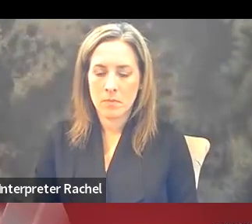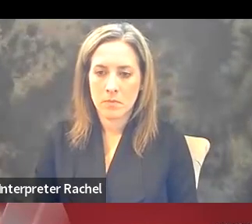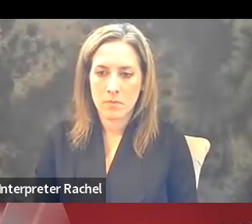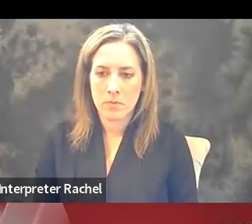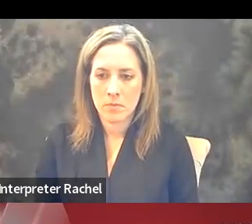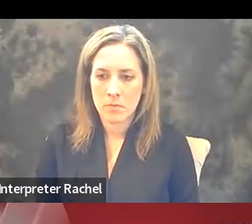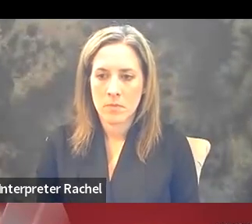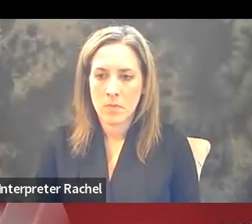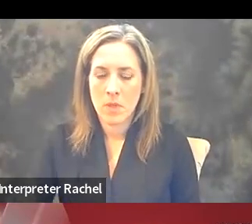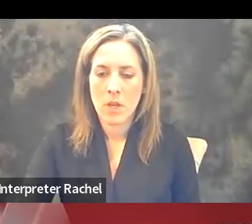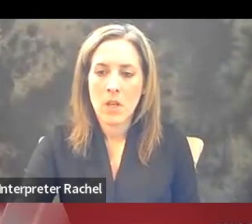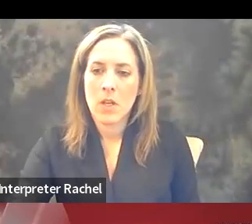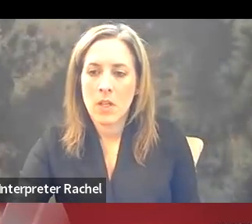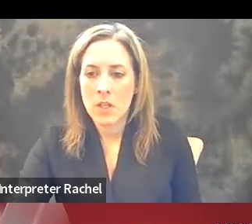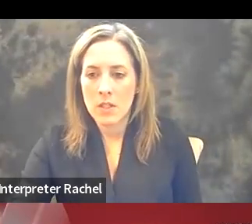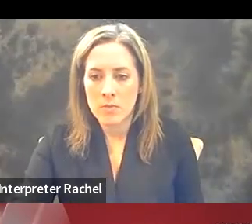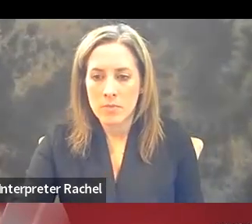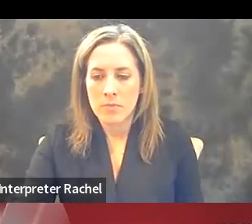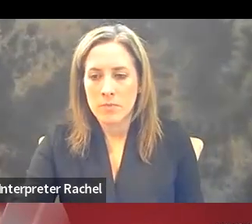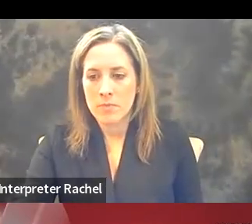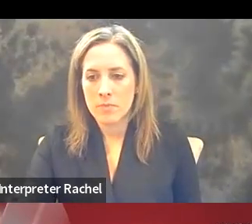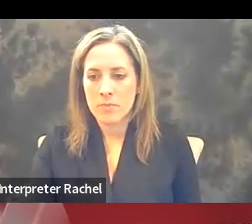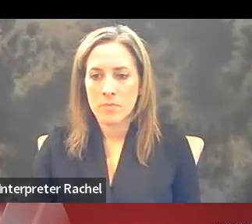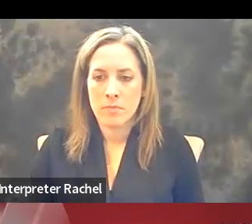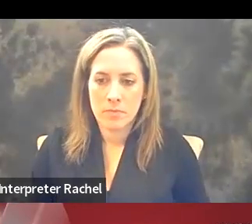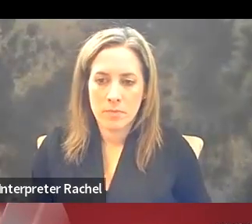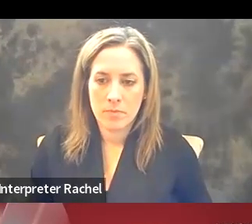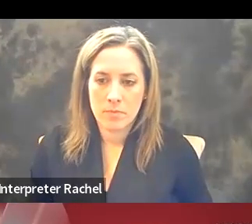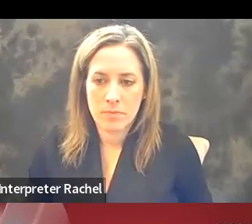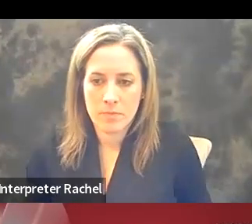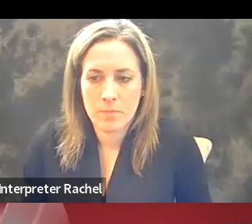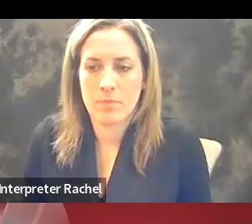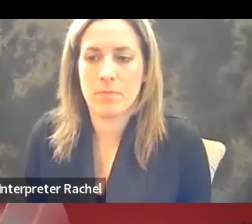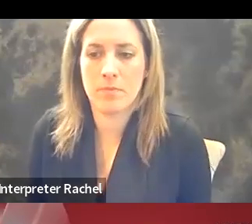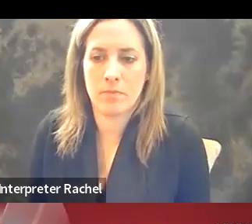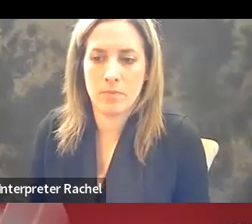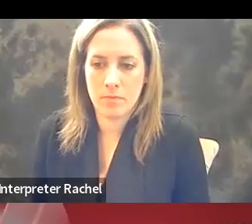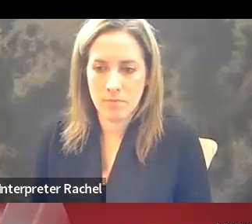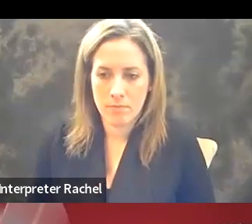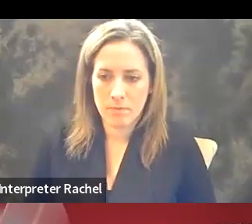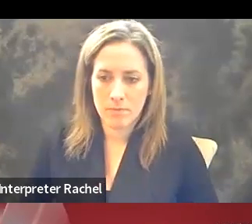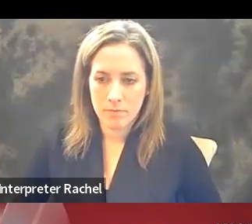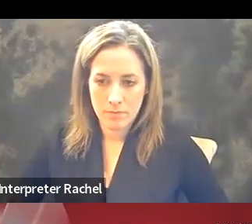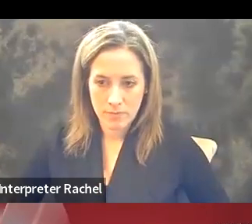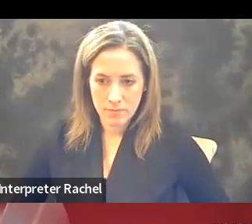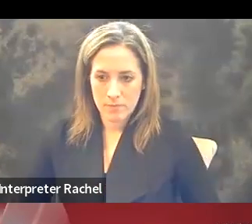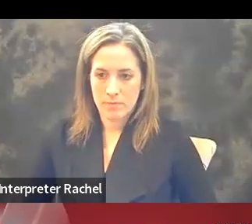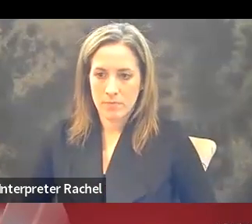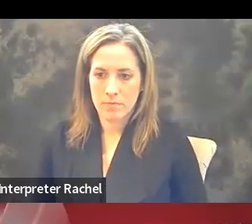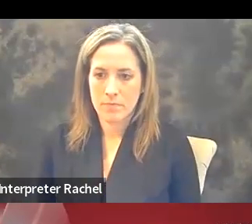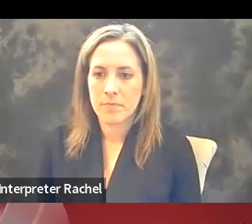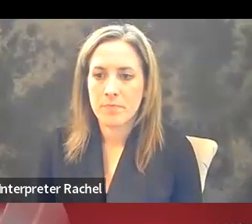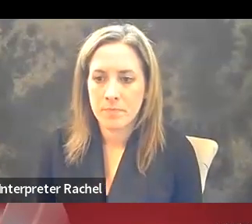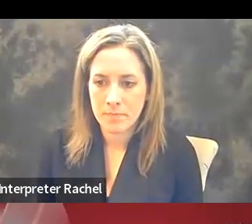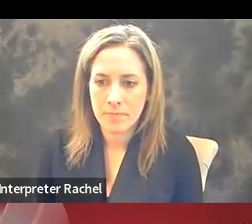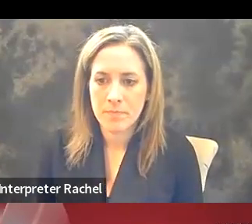but they do need to acknowledge the power differentials in the room. Otherwise, they can backfire. Right. Thank you